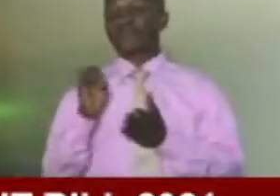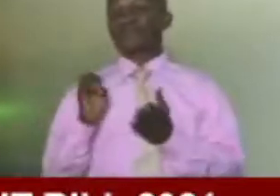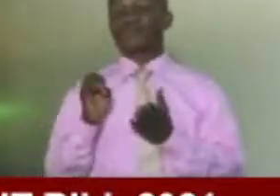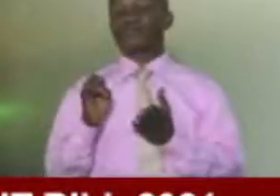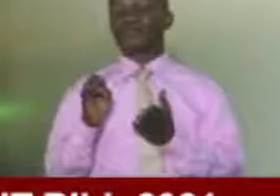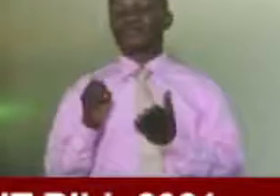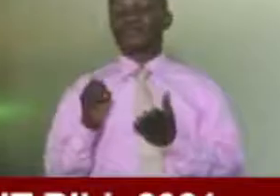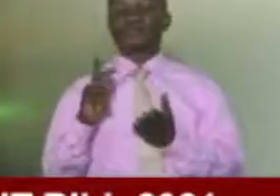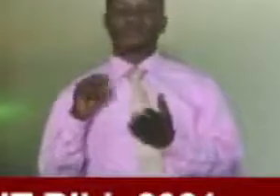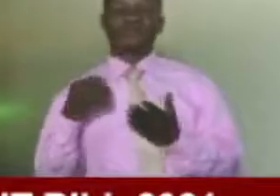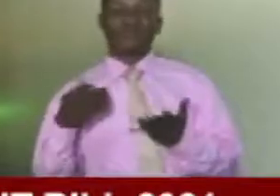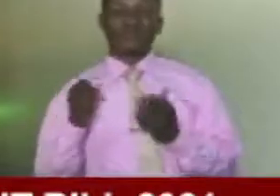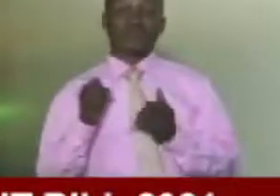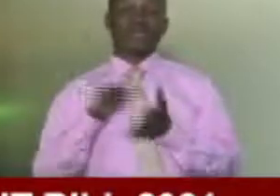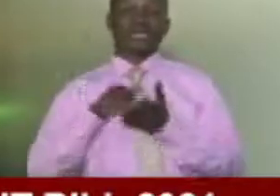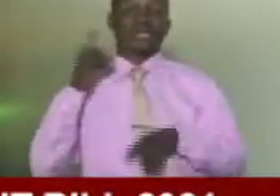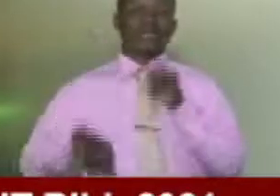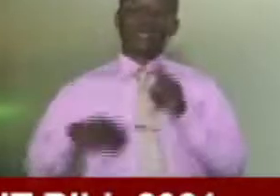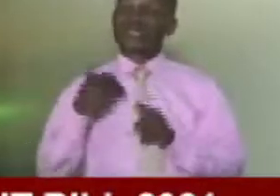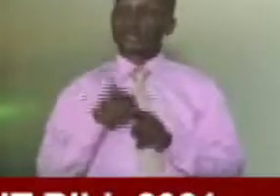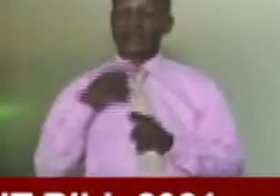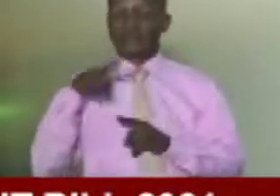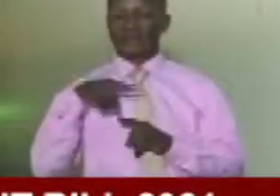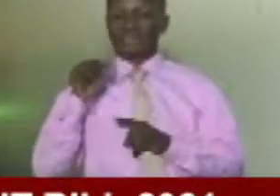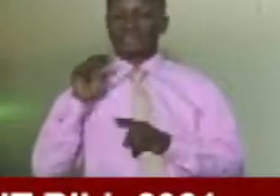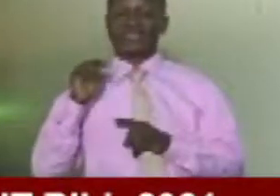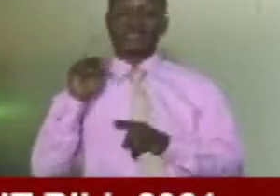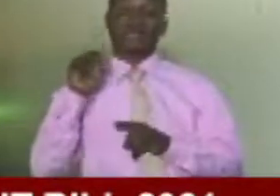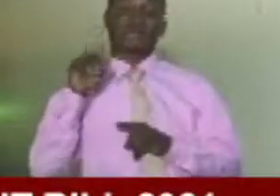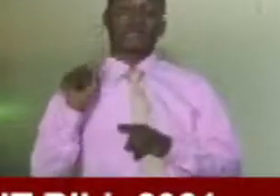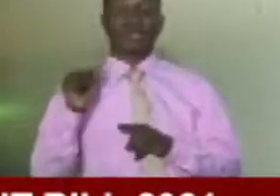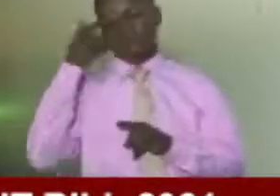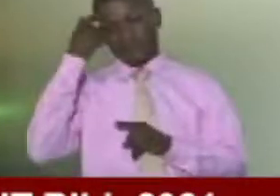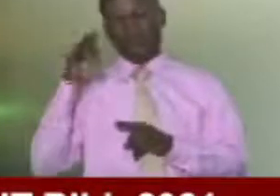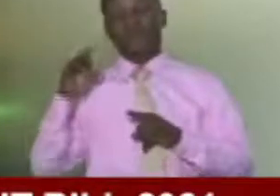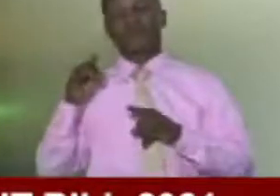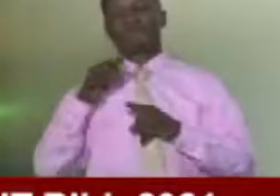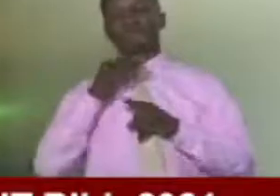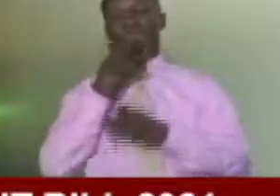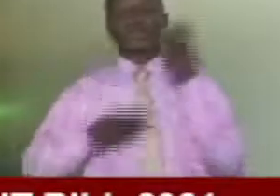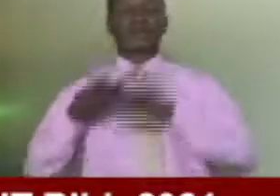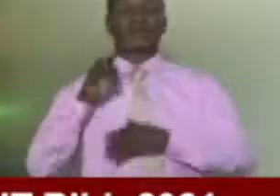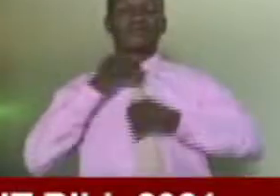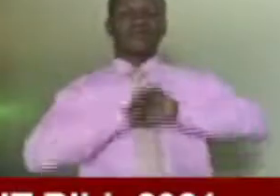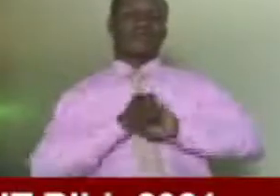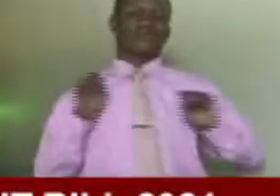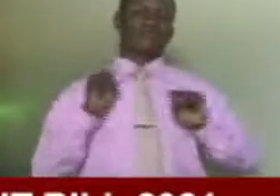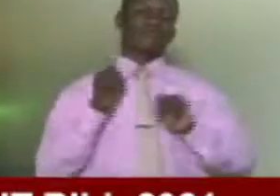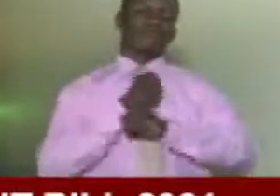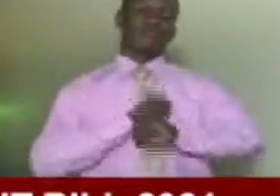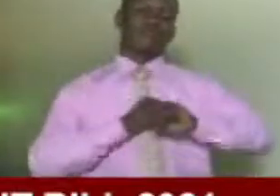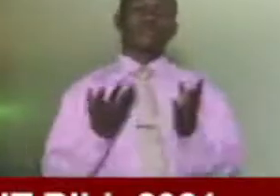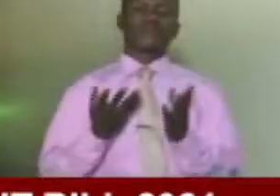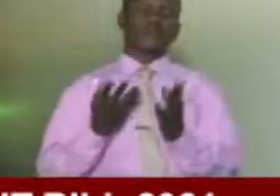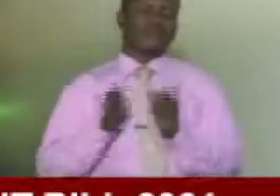or indirect, they can't have any Zamfara because of security situation we have right now. And so many other states, whether direct or indirect,